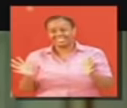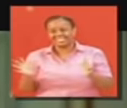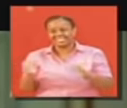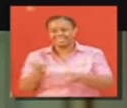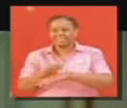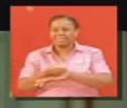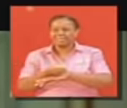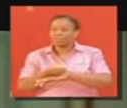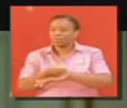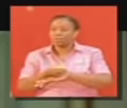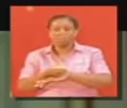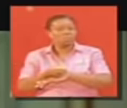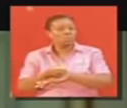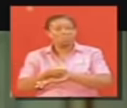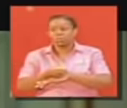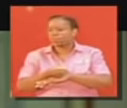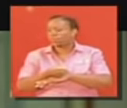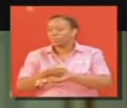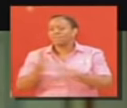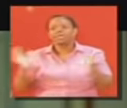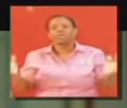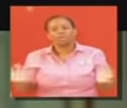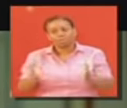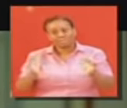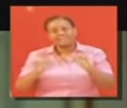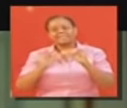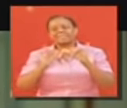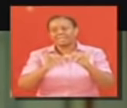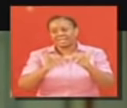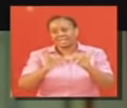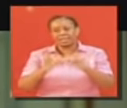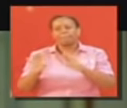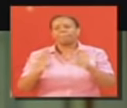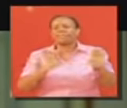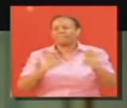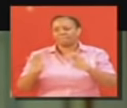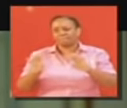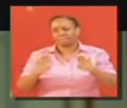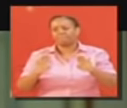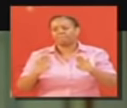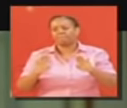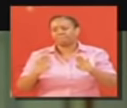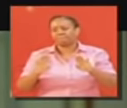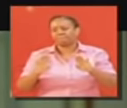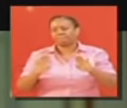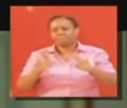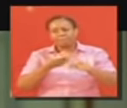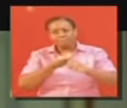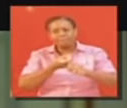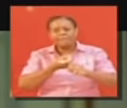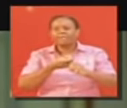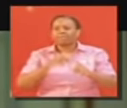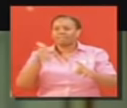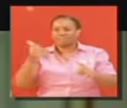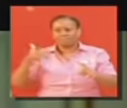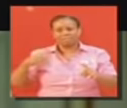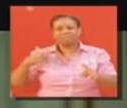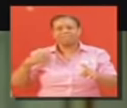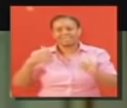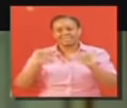encourage good behavior amongst your peers. Do exercise good health practice, and